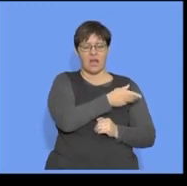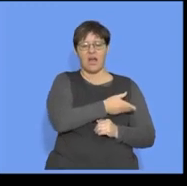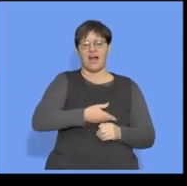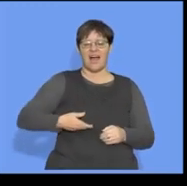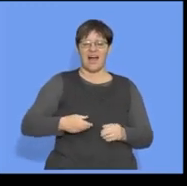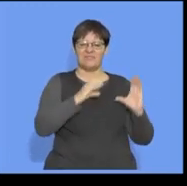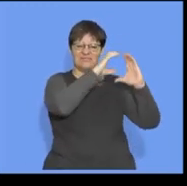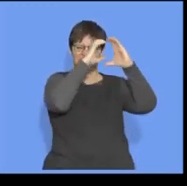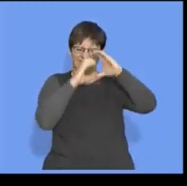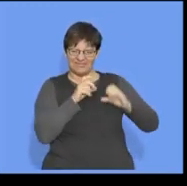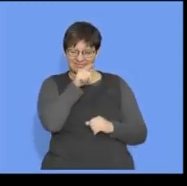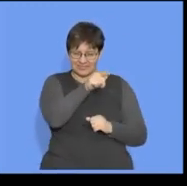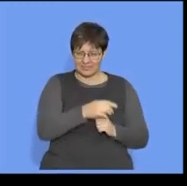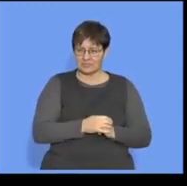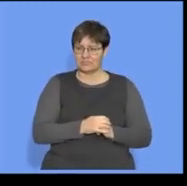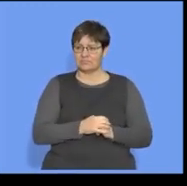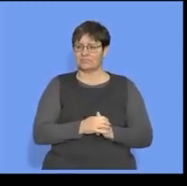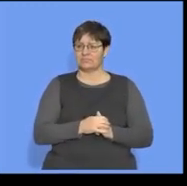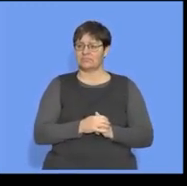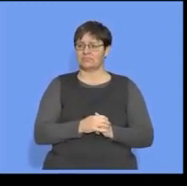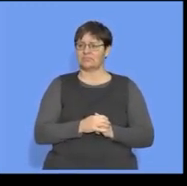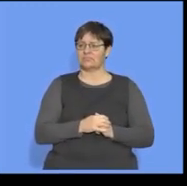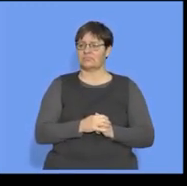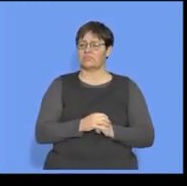the structure that is labeled D,